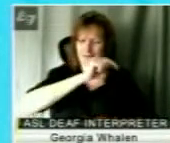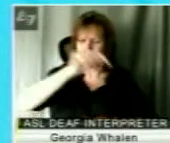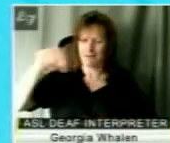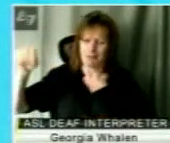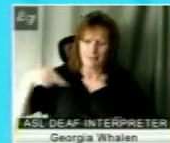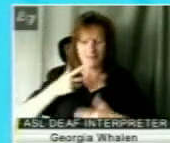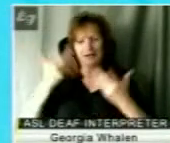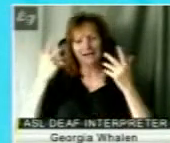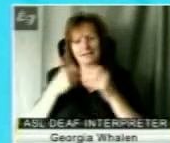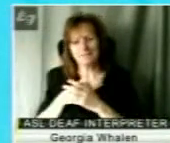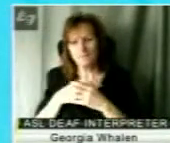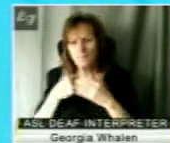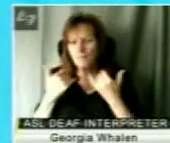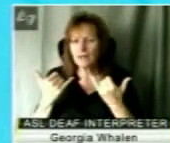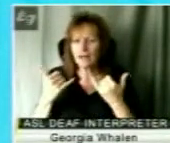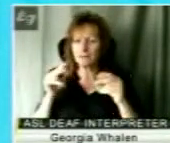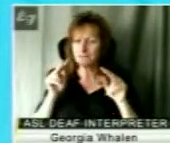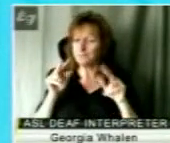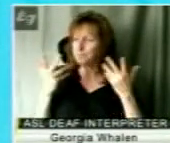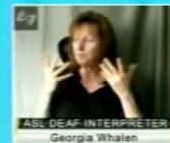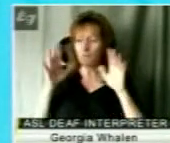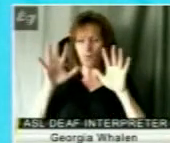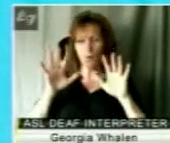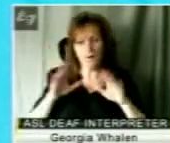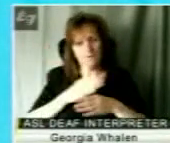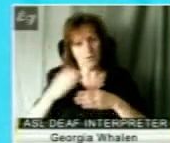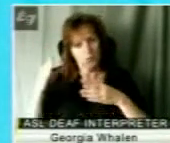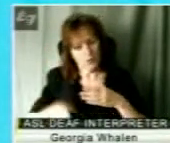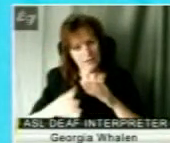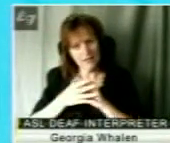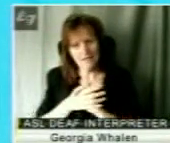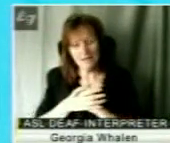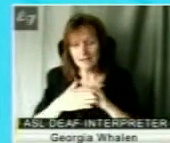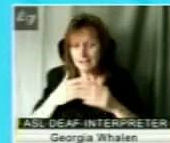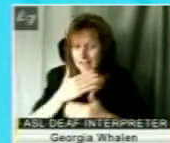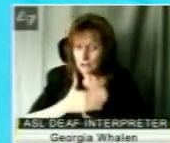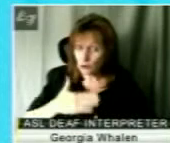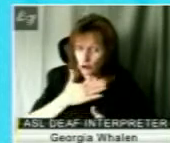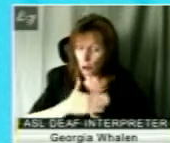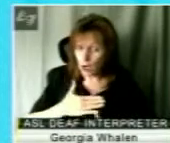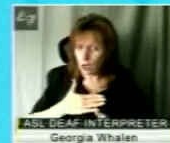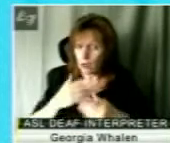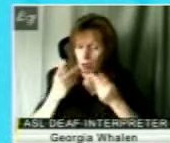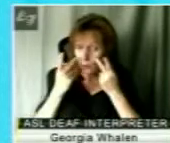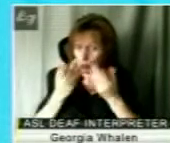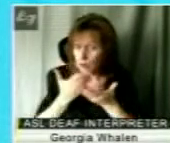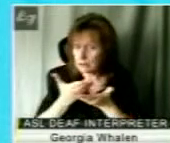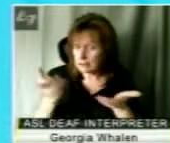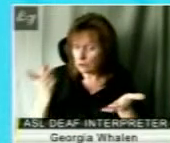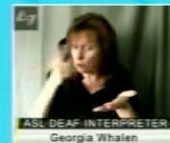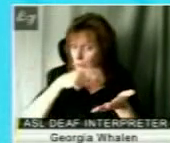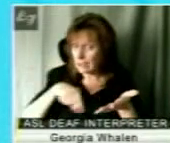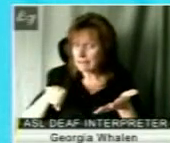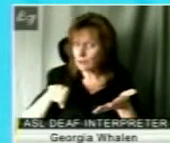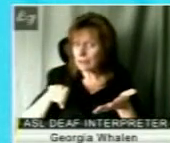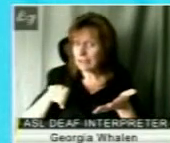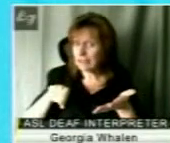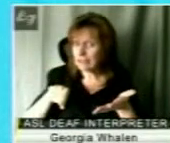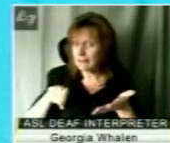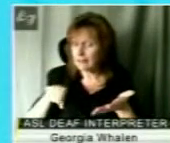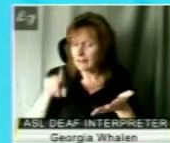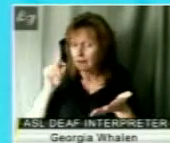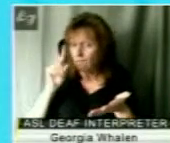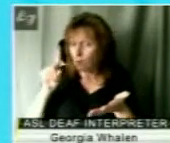be fantastic over the weekend, hopefully. Hope you enjoy your weekend, and we will see you next week with an additional media